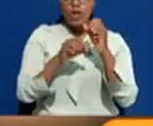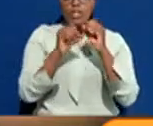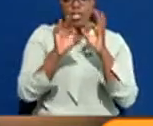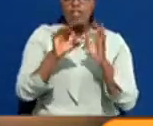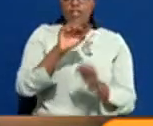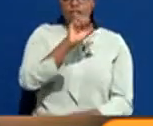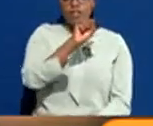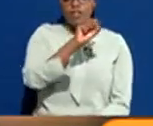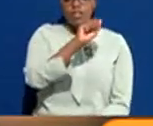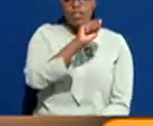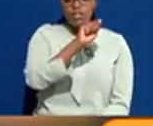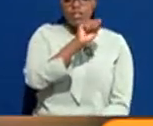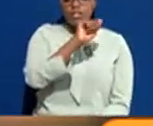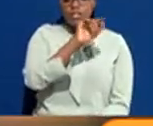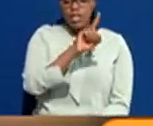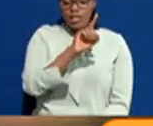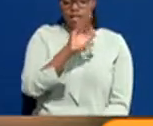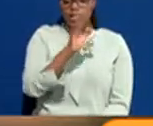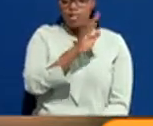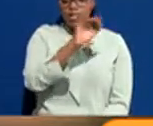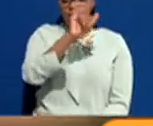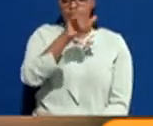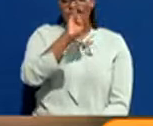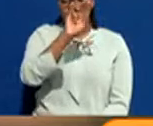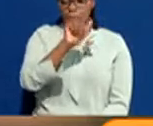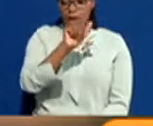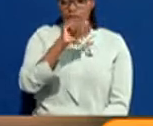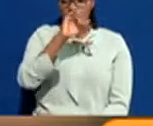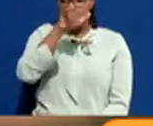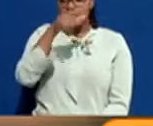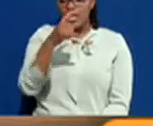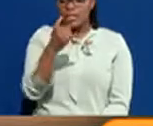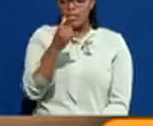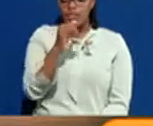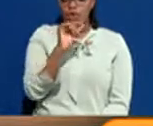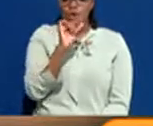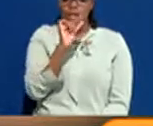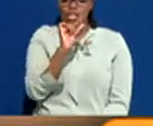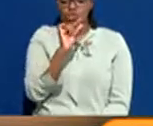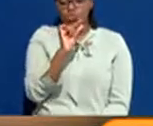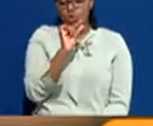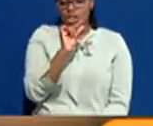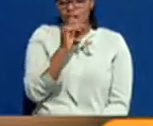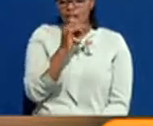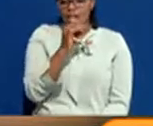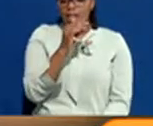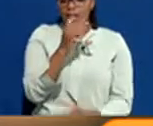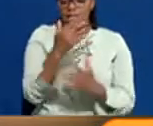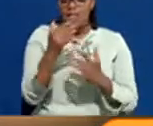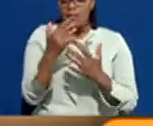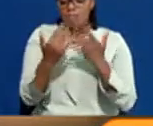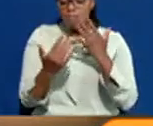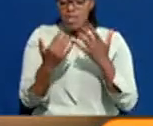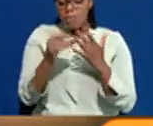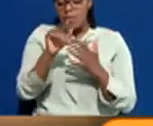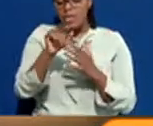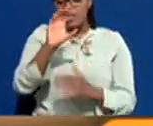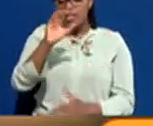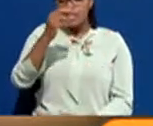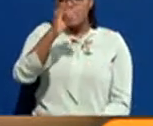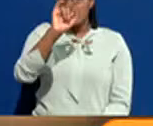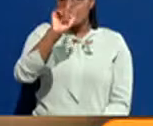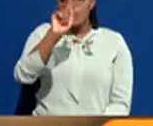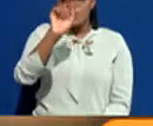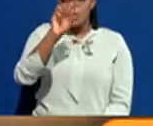Said Juma Chitembwe was just a tip of the iceberg? What if Chitembwe was